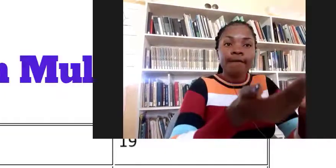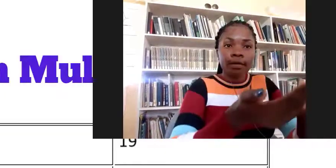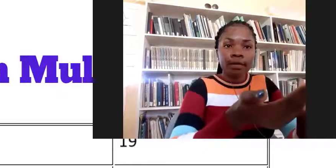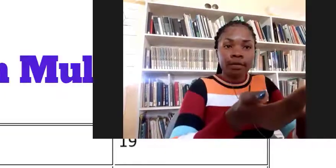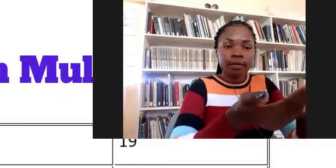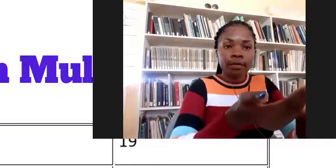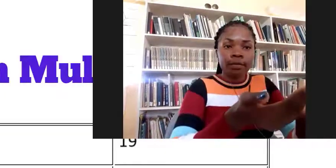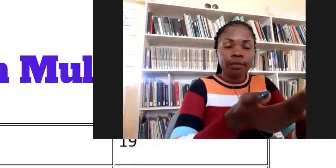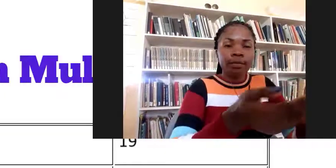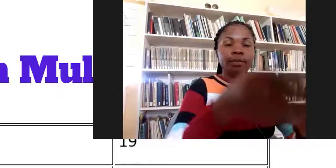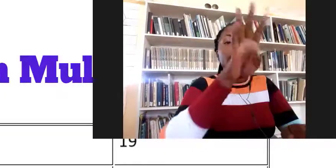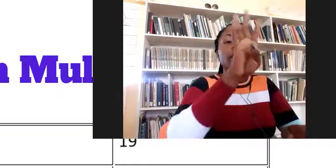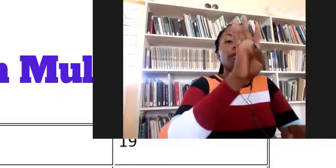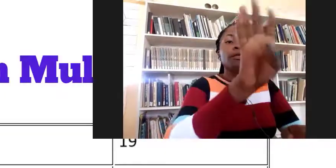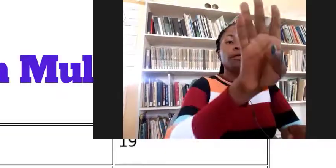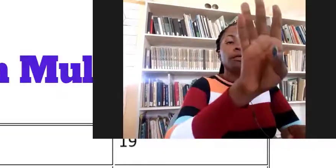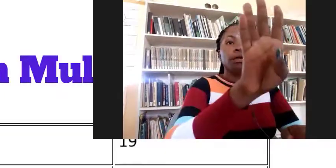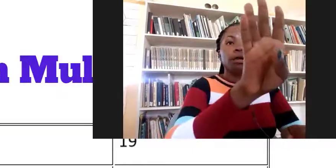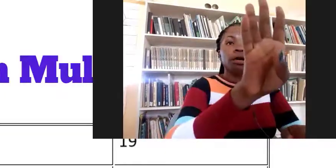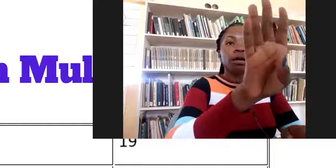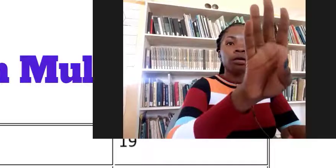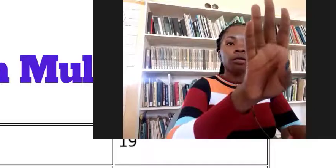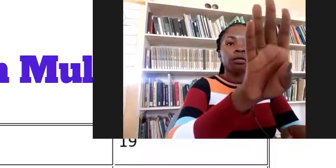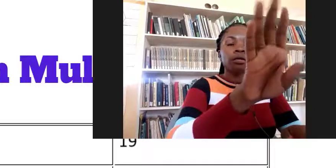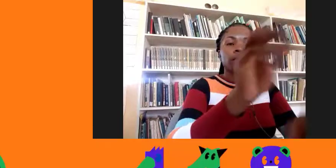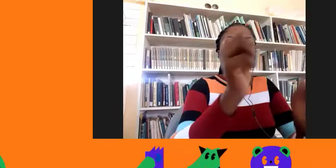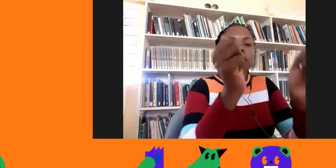the result is 418.